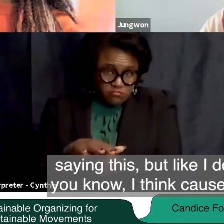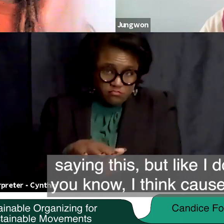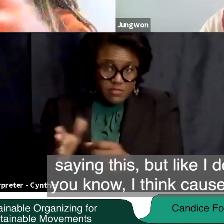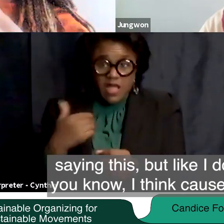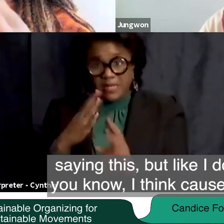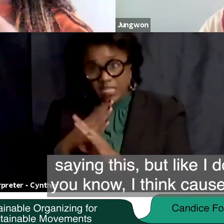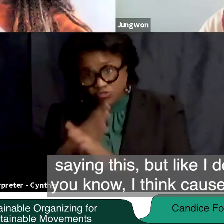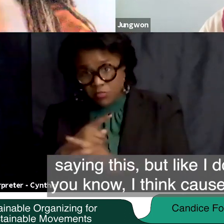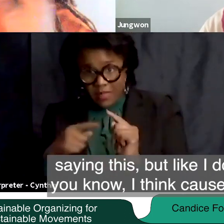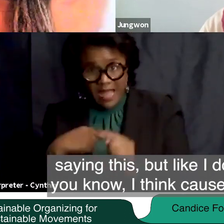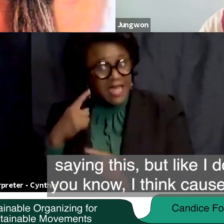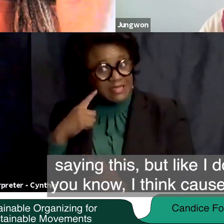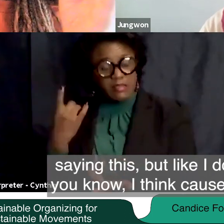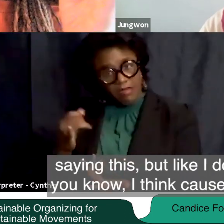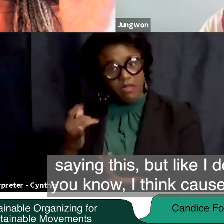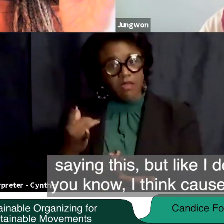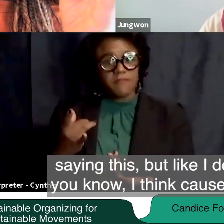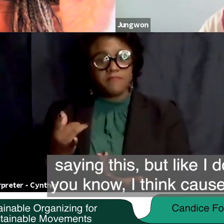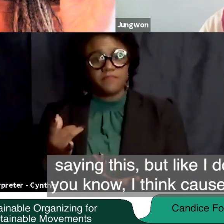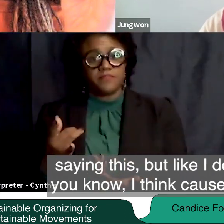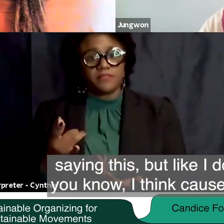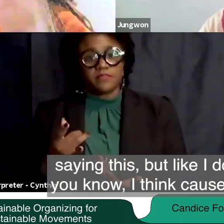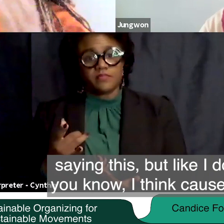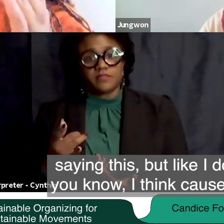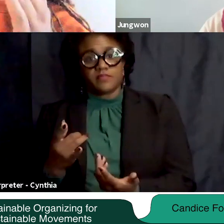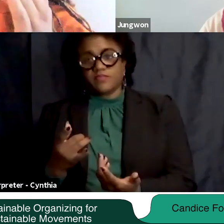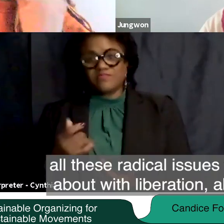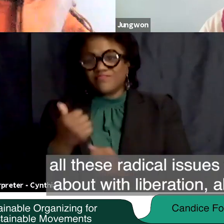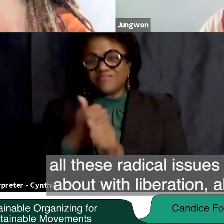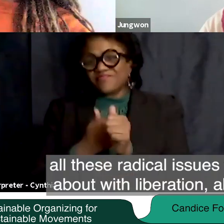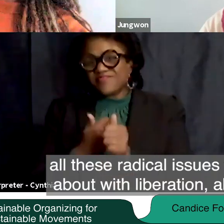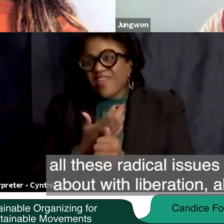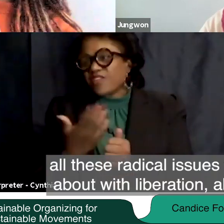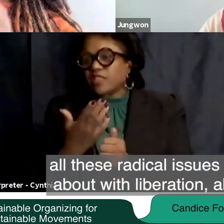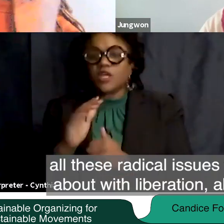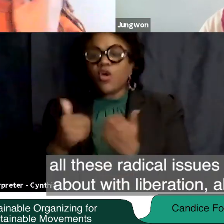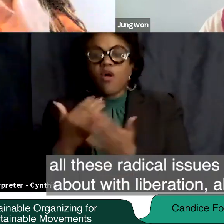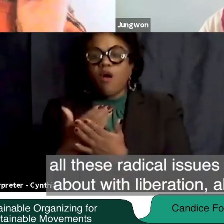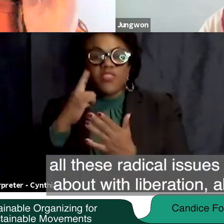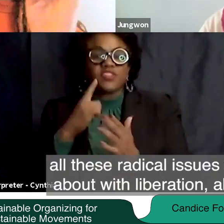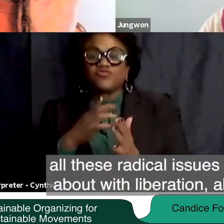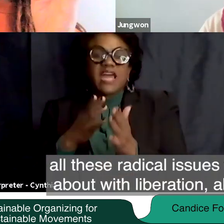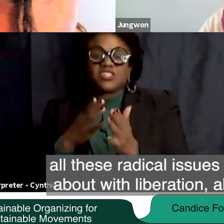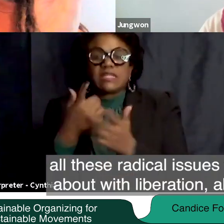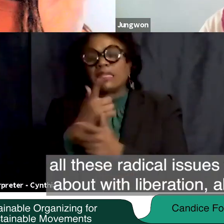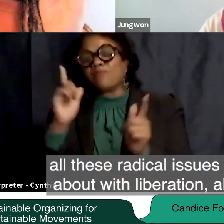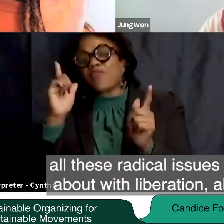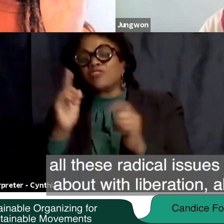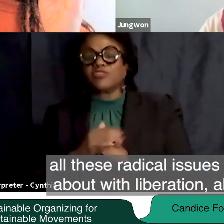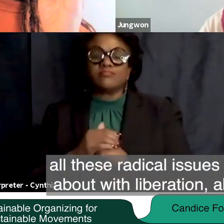this, but like I do think that I think because everything, all these radical issues that we talk about with liberation,